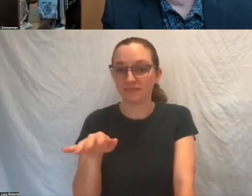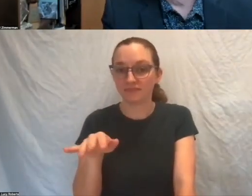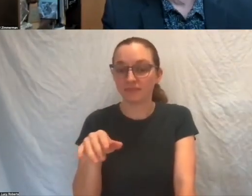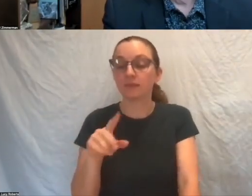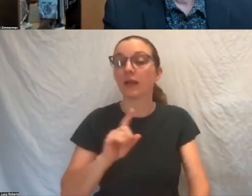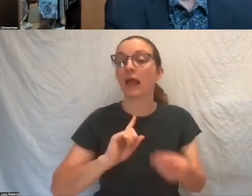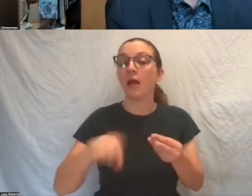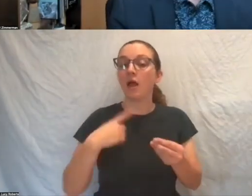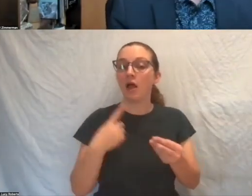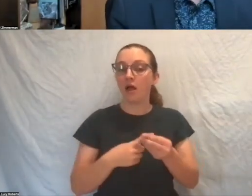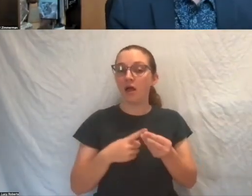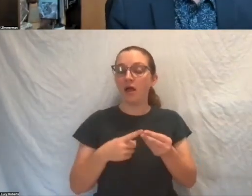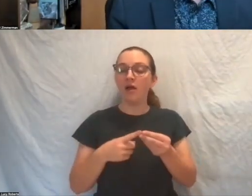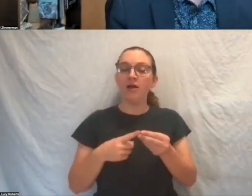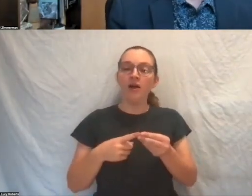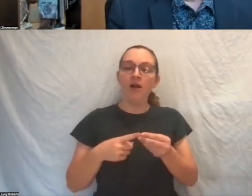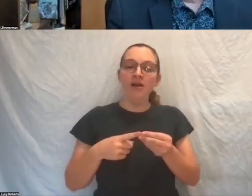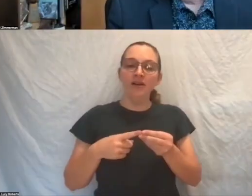about making